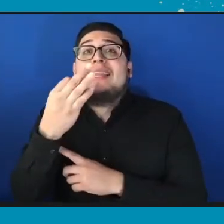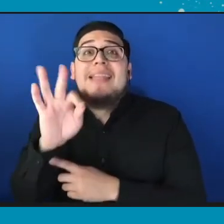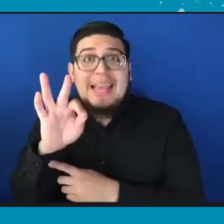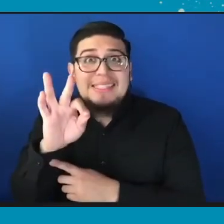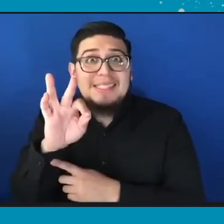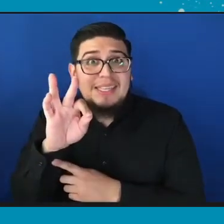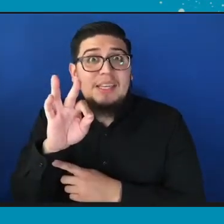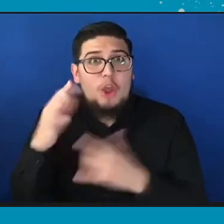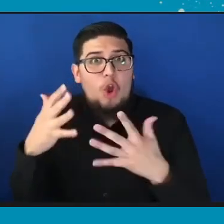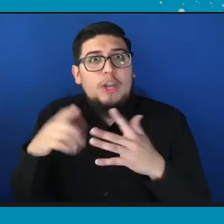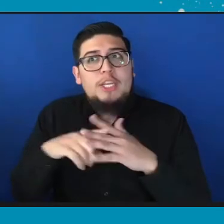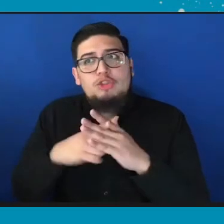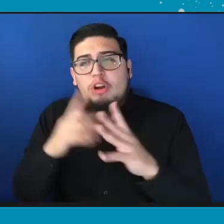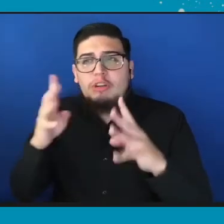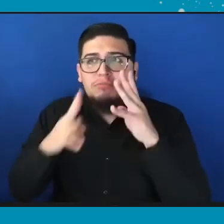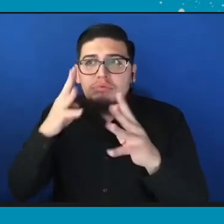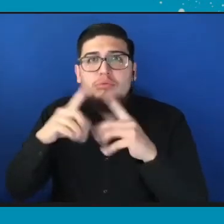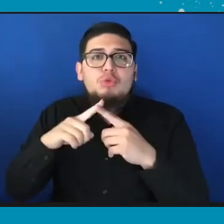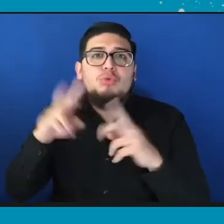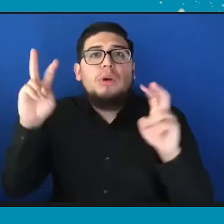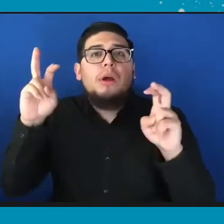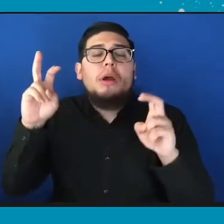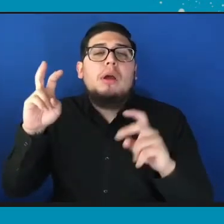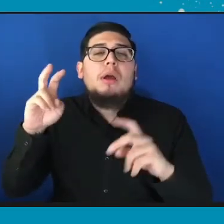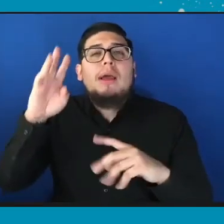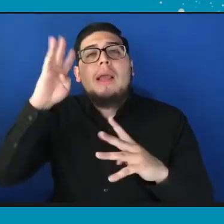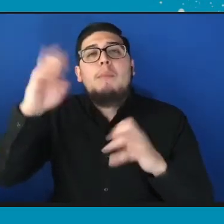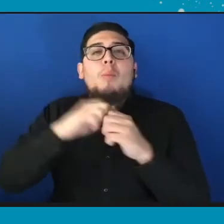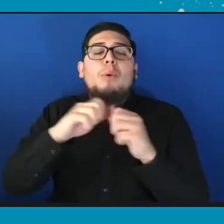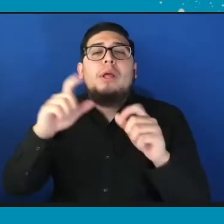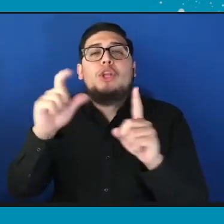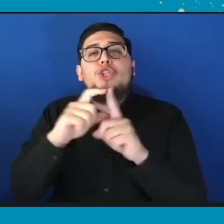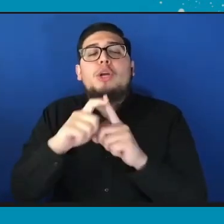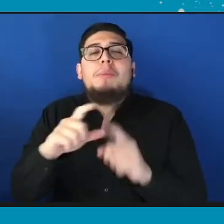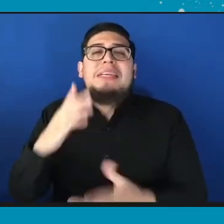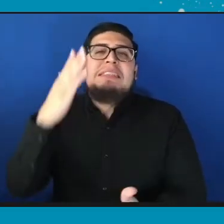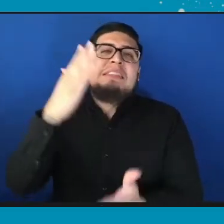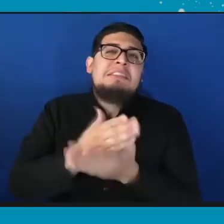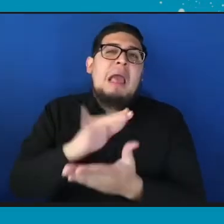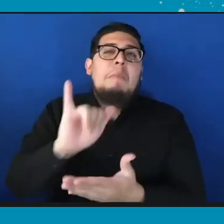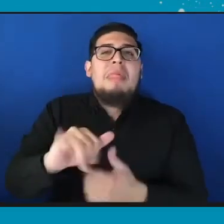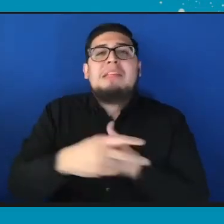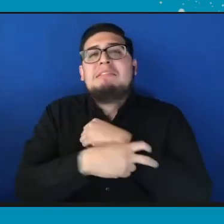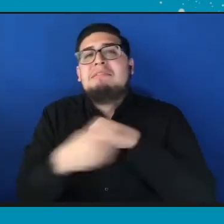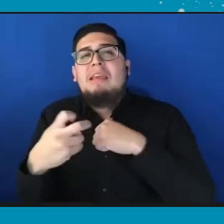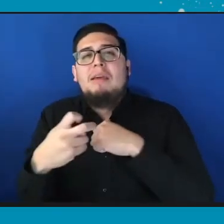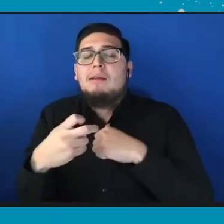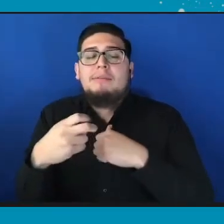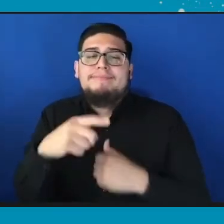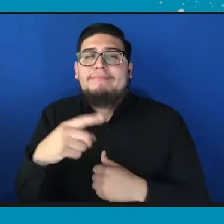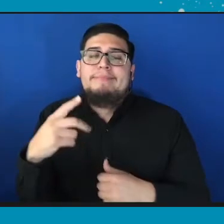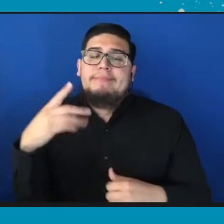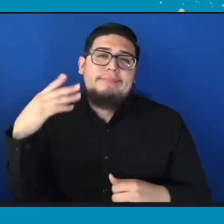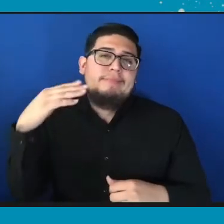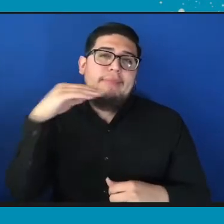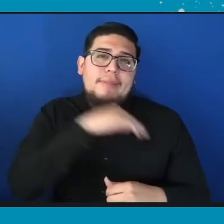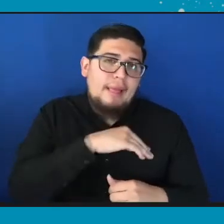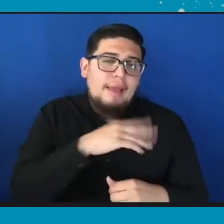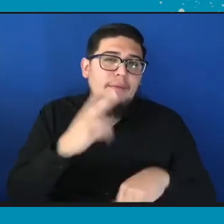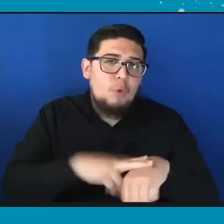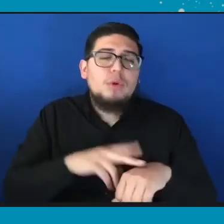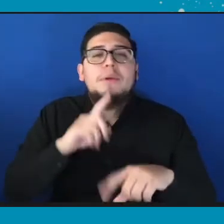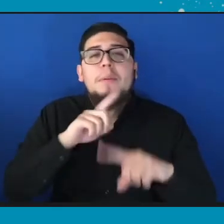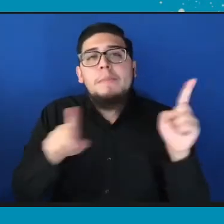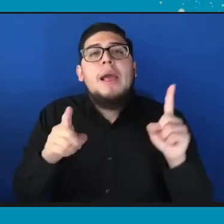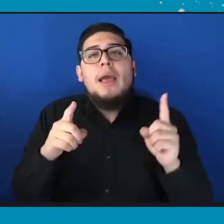start working up the Stop the Steal fraud, basically. And then, of course, we saw the